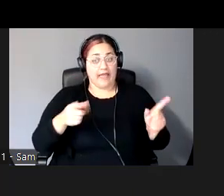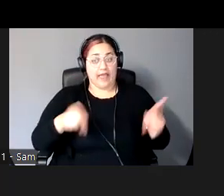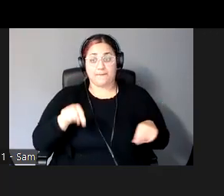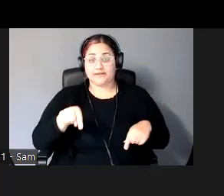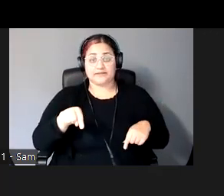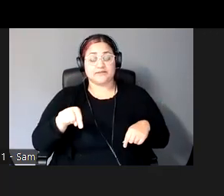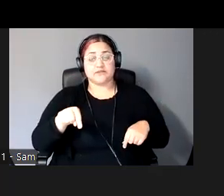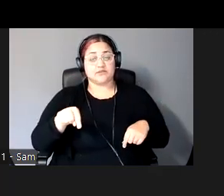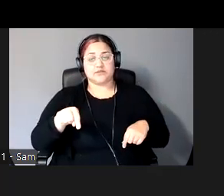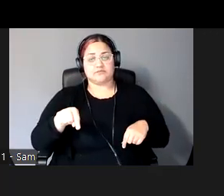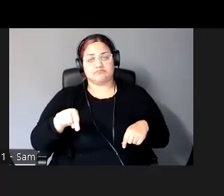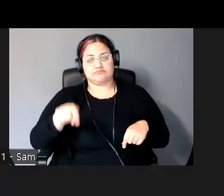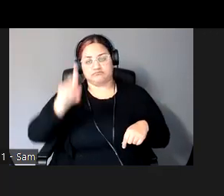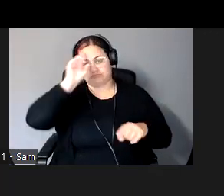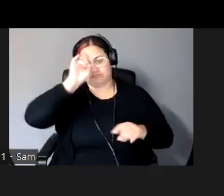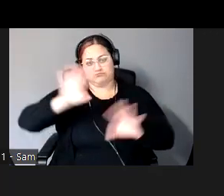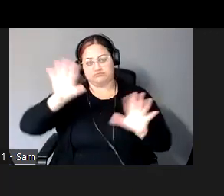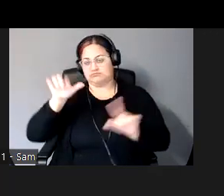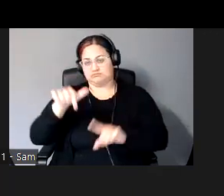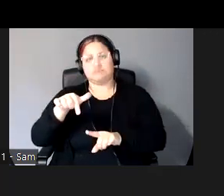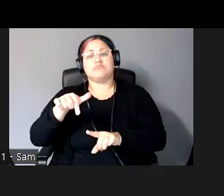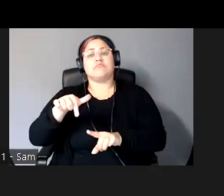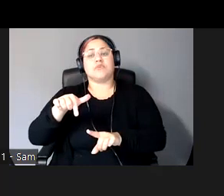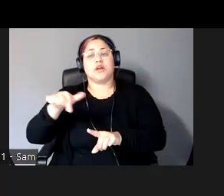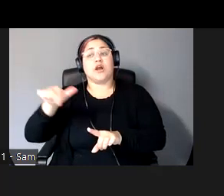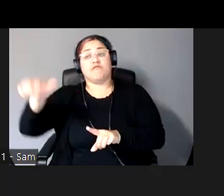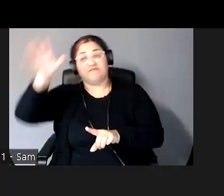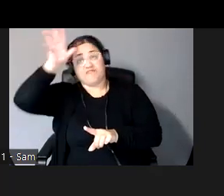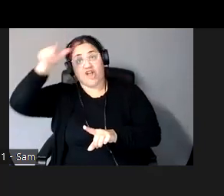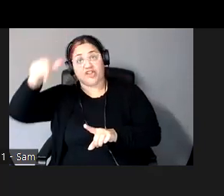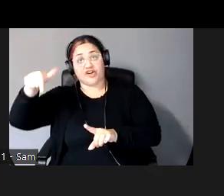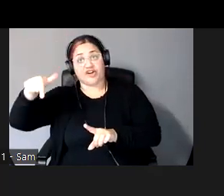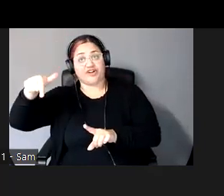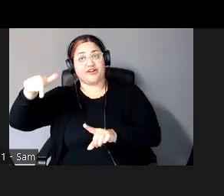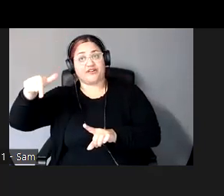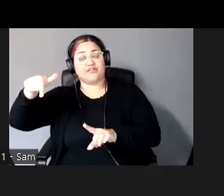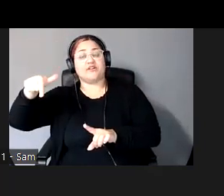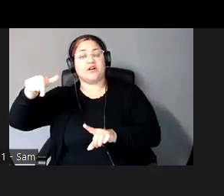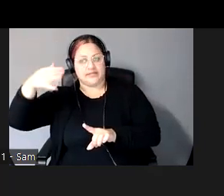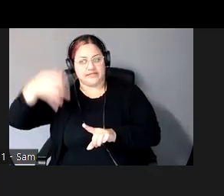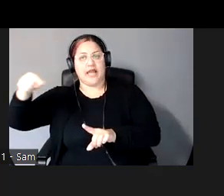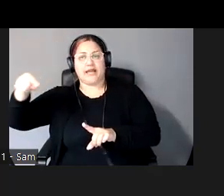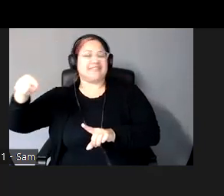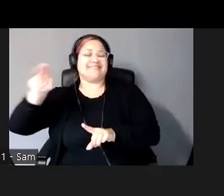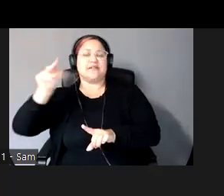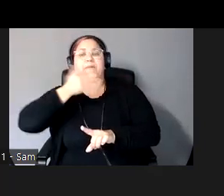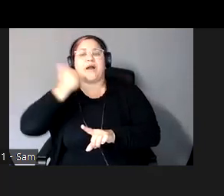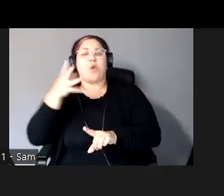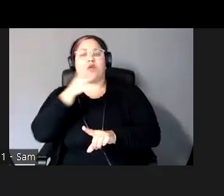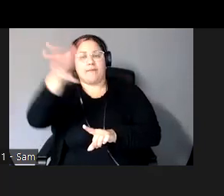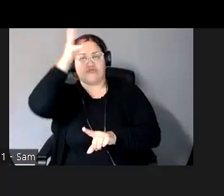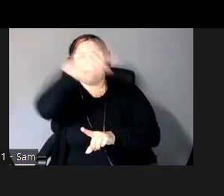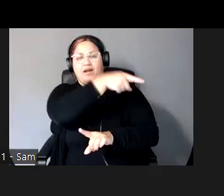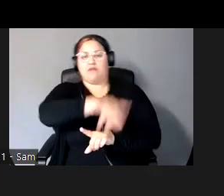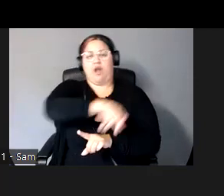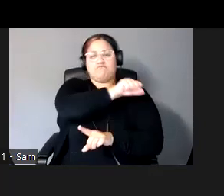mess and the father knew he was a mess and knew the kids were better off with the grandparents. So it's always been something that's at the forefront of my mind since that was